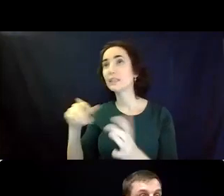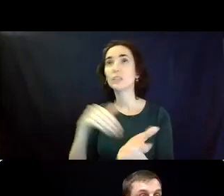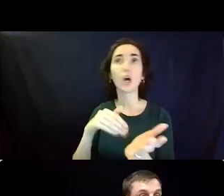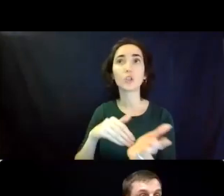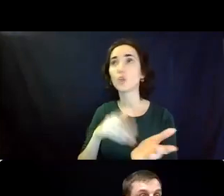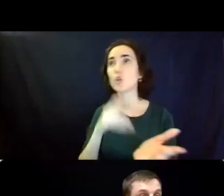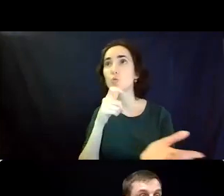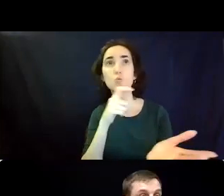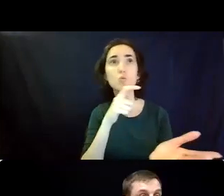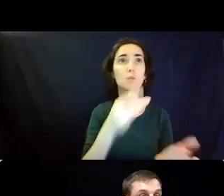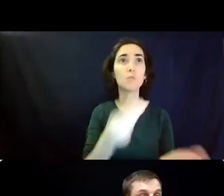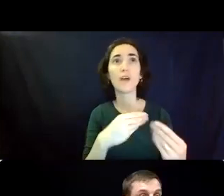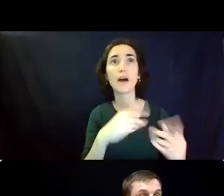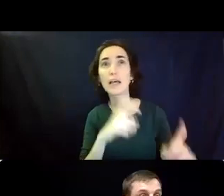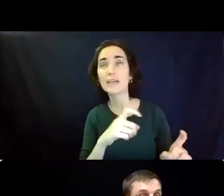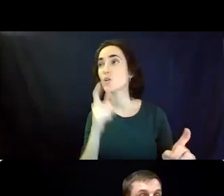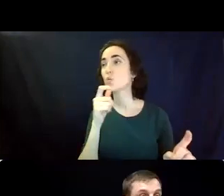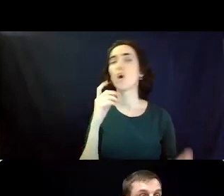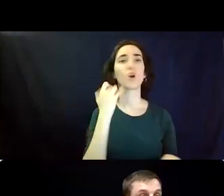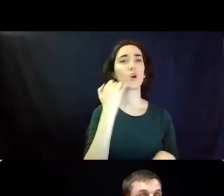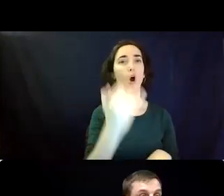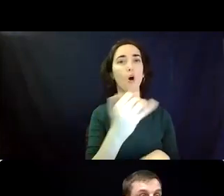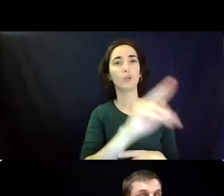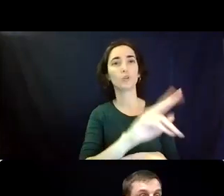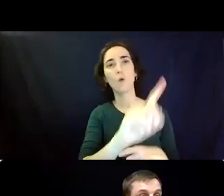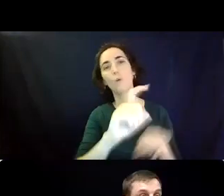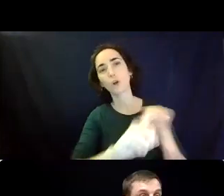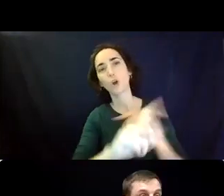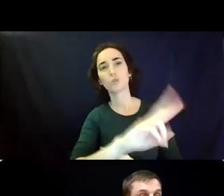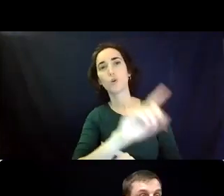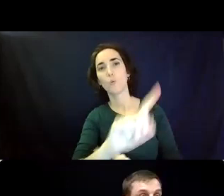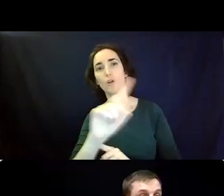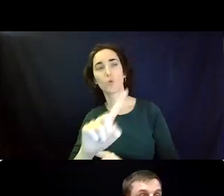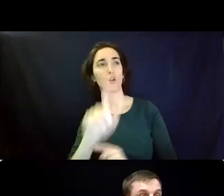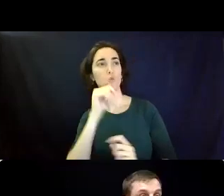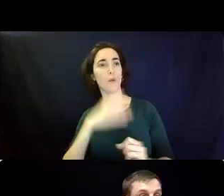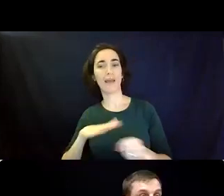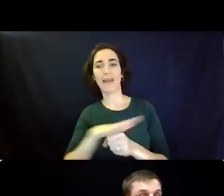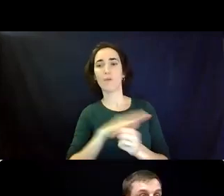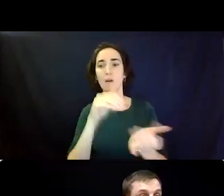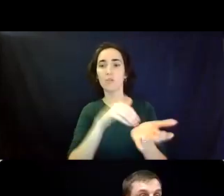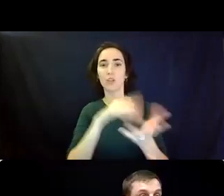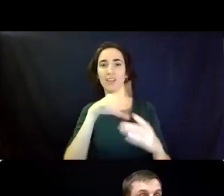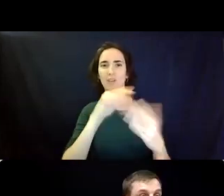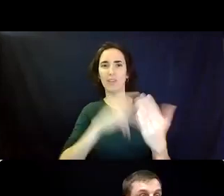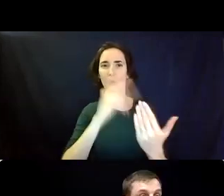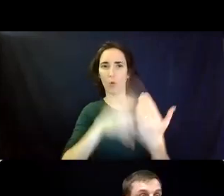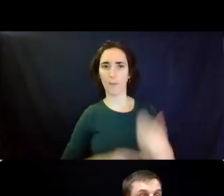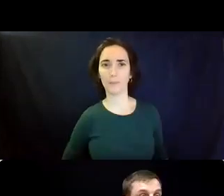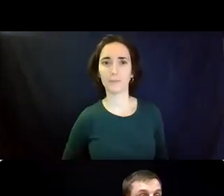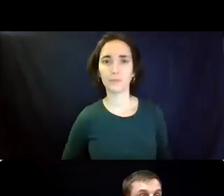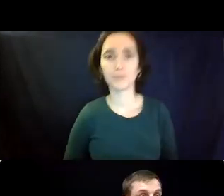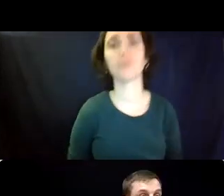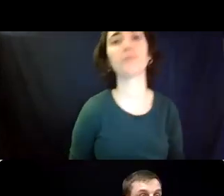211 and get doctors in their area who are participating in this program. There's a very